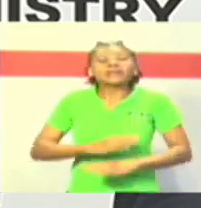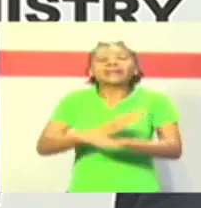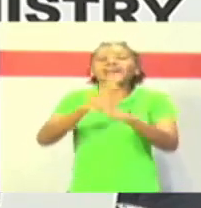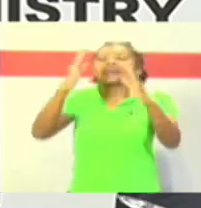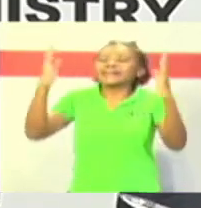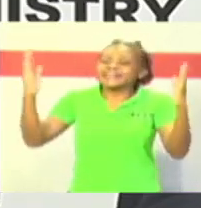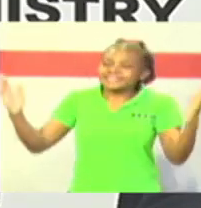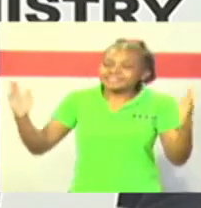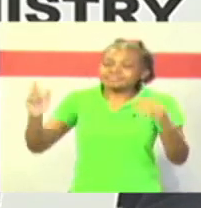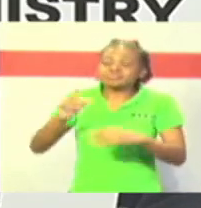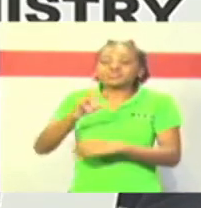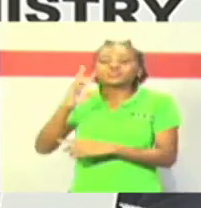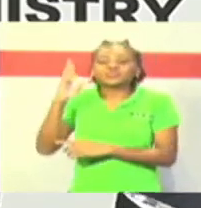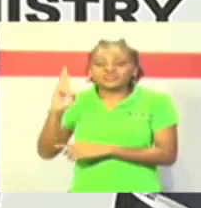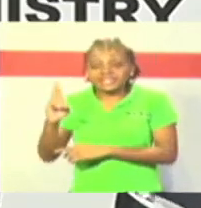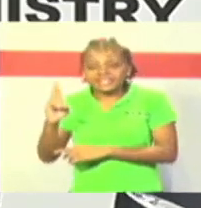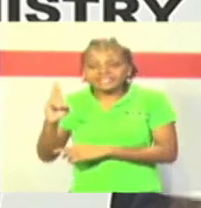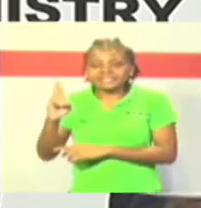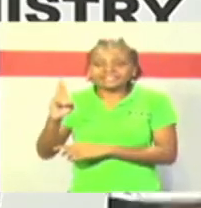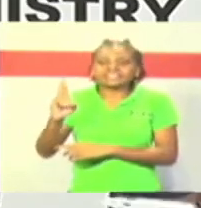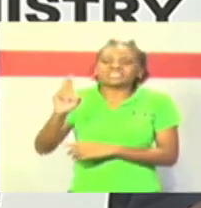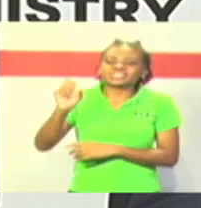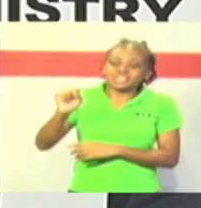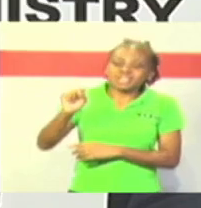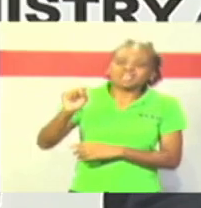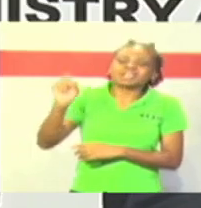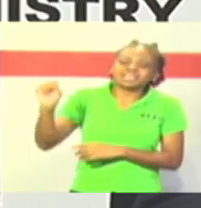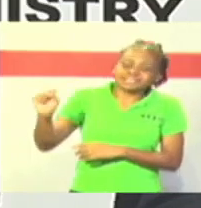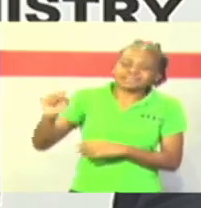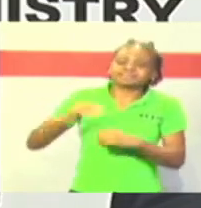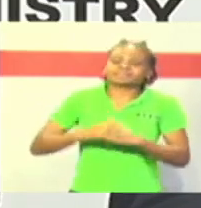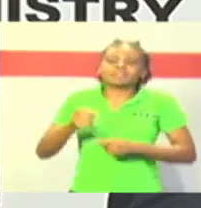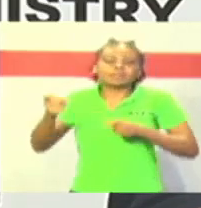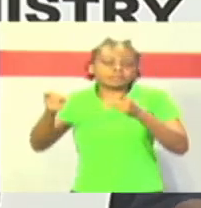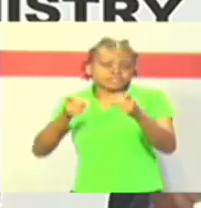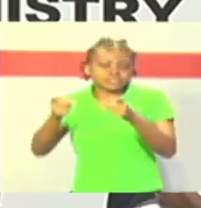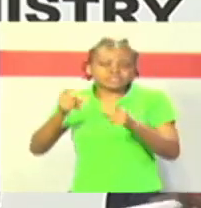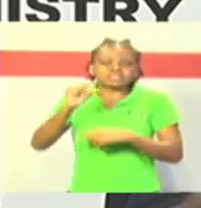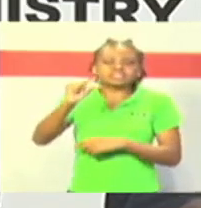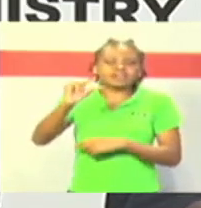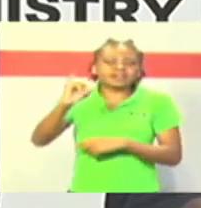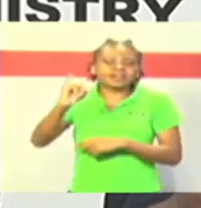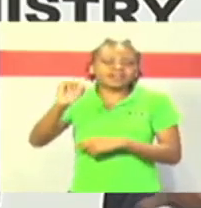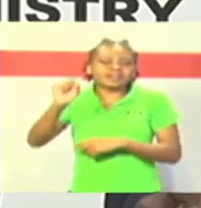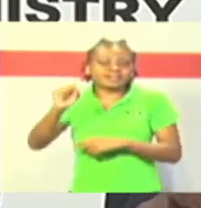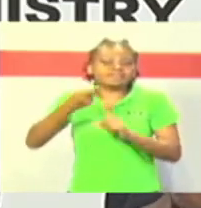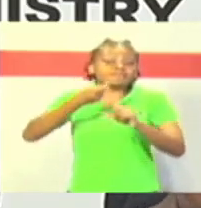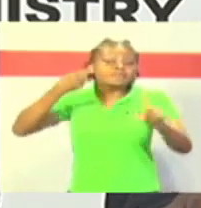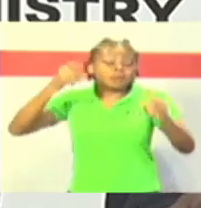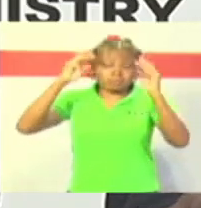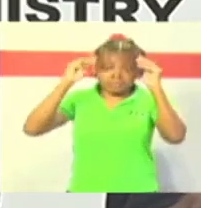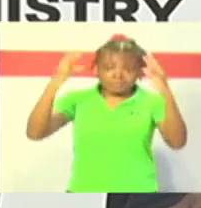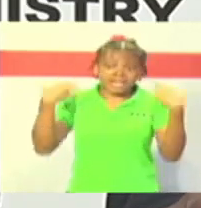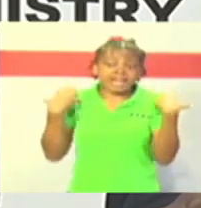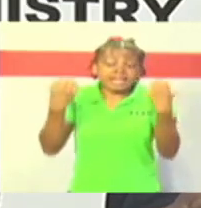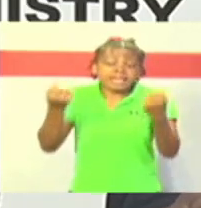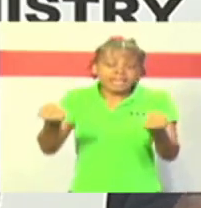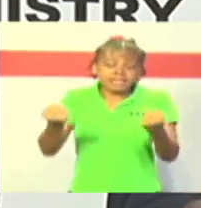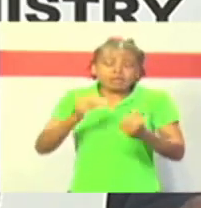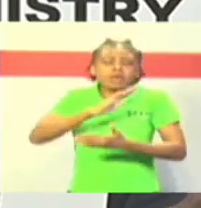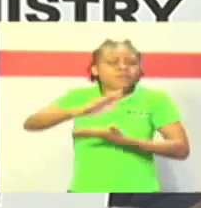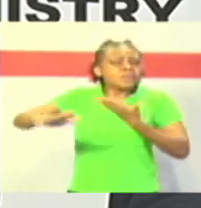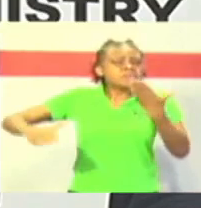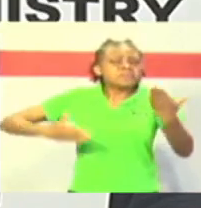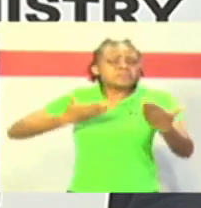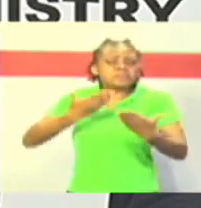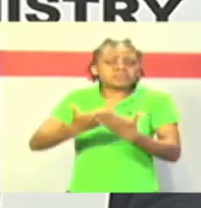Roshan Sigram Singh, Manager GIS at the Ministry of Health, to the members of